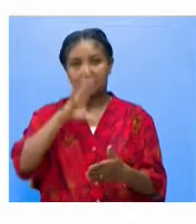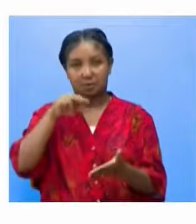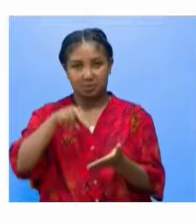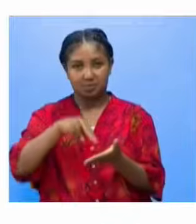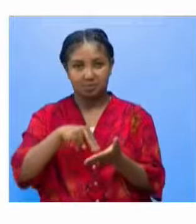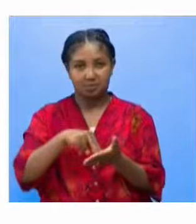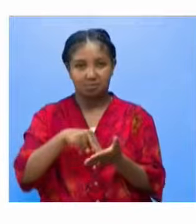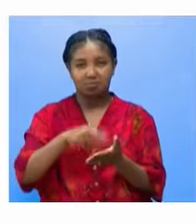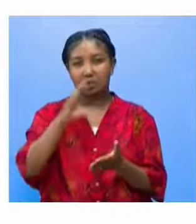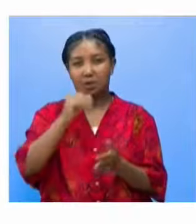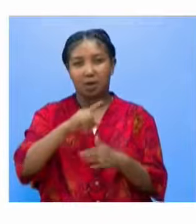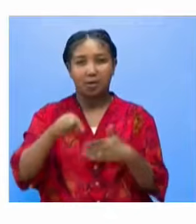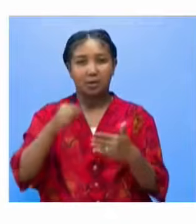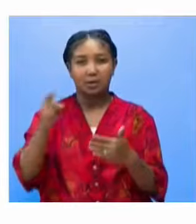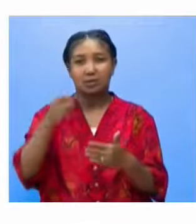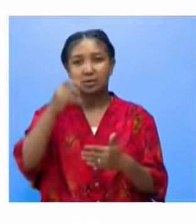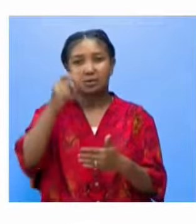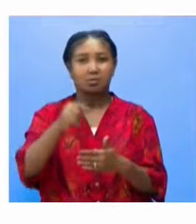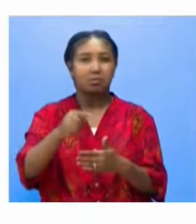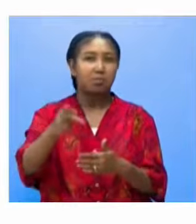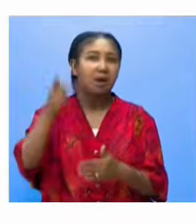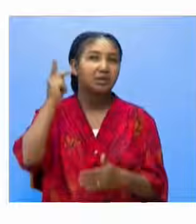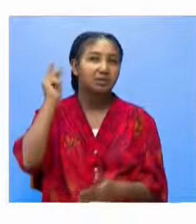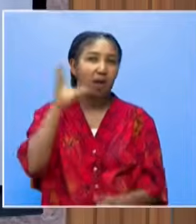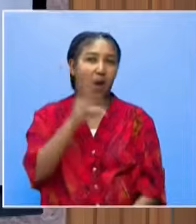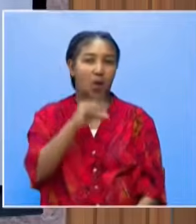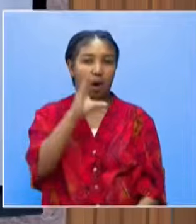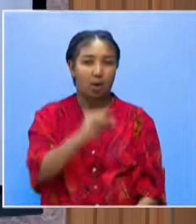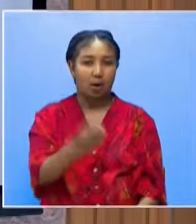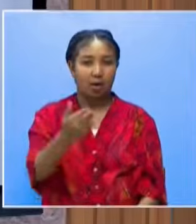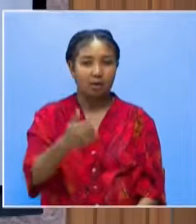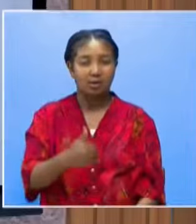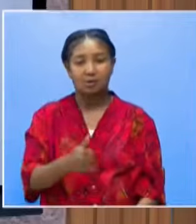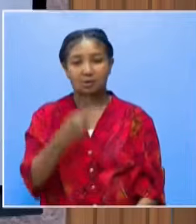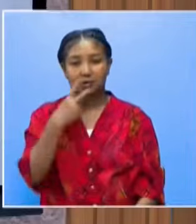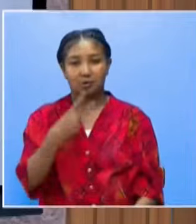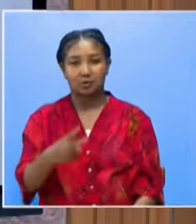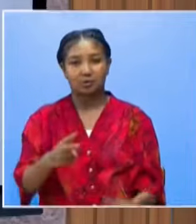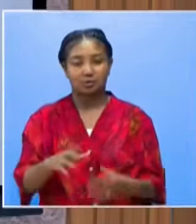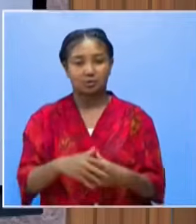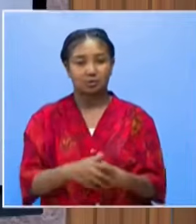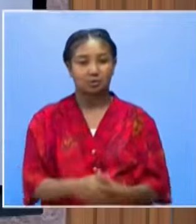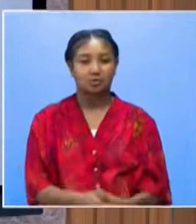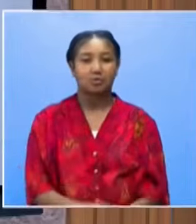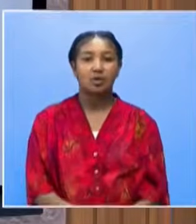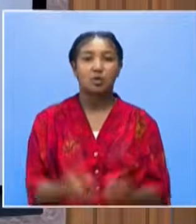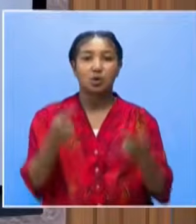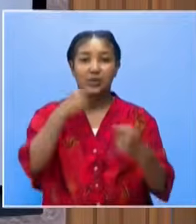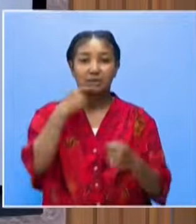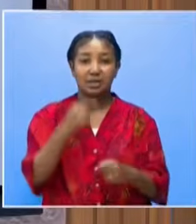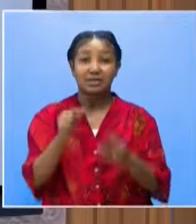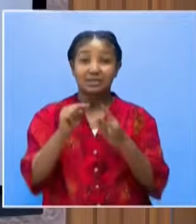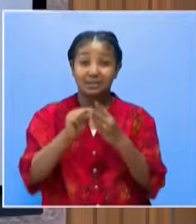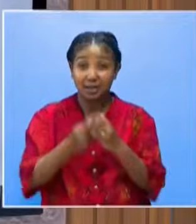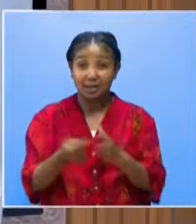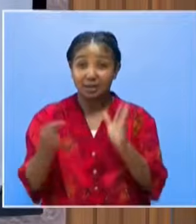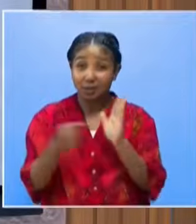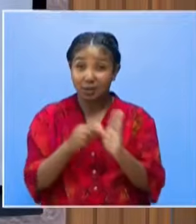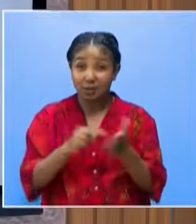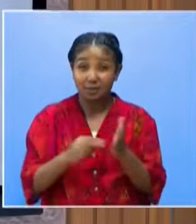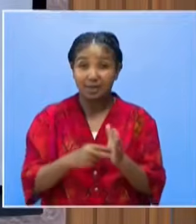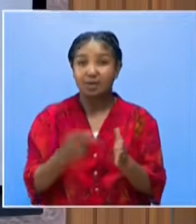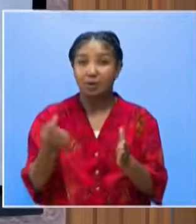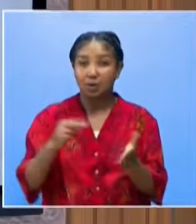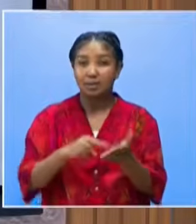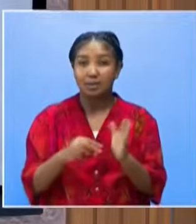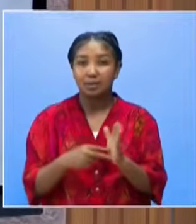here and talking about some concept. Okay? So, come on here, see that? When we say the starting point, we mean